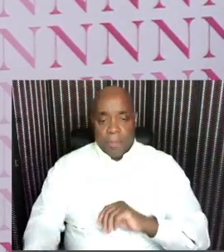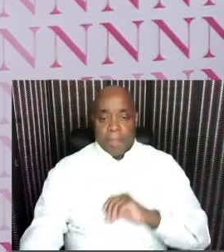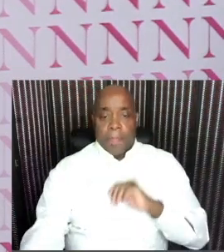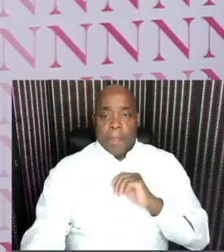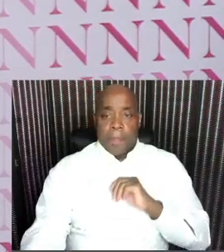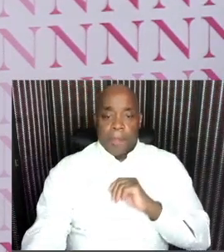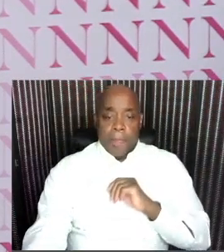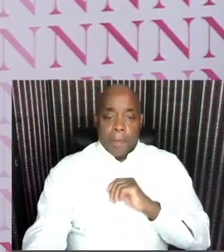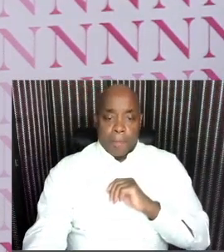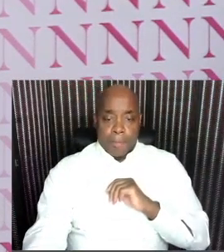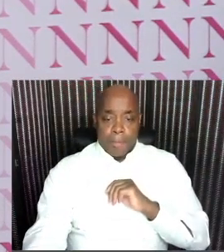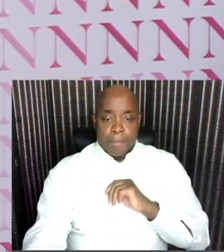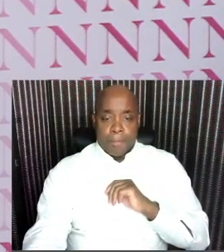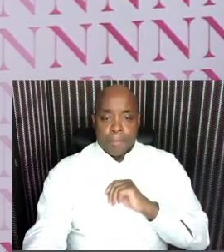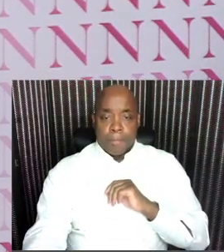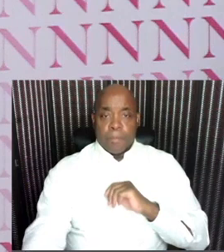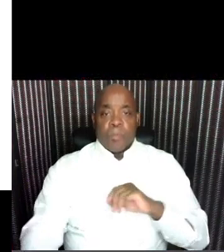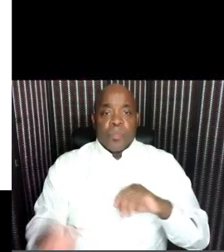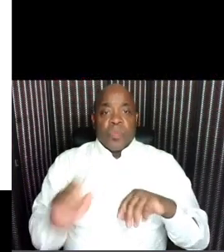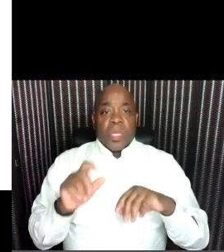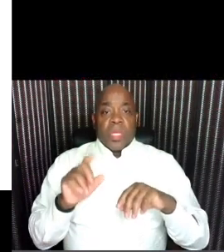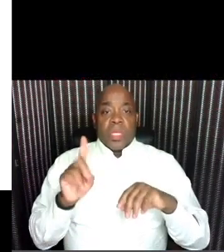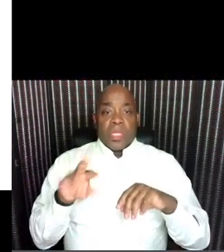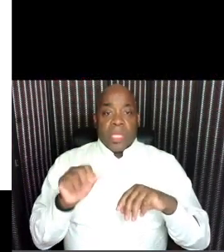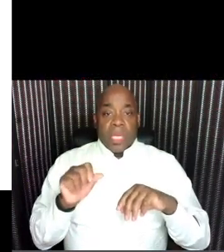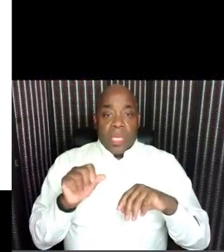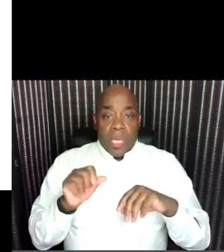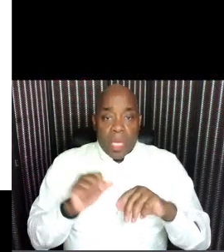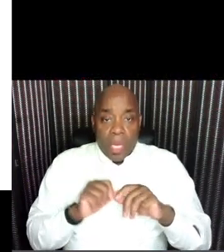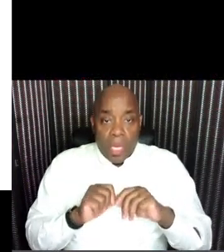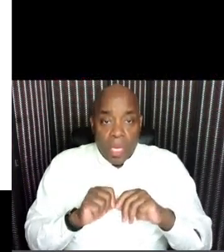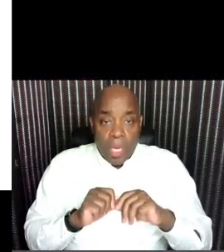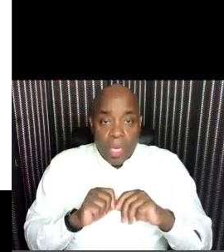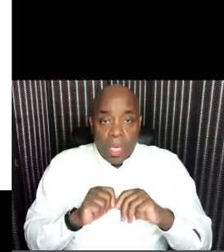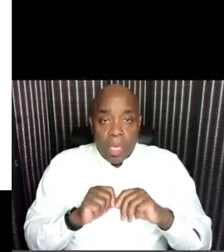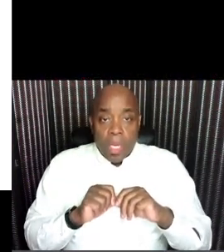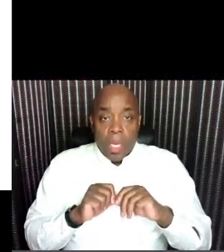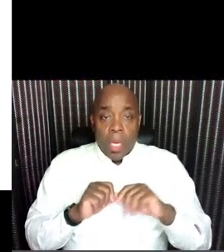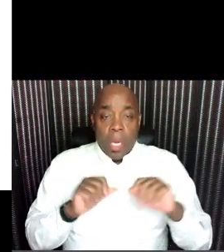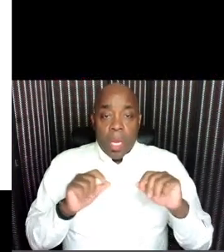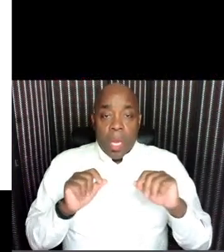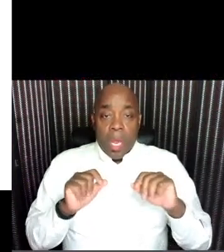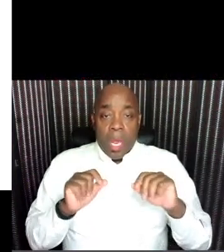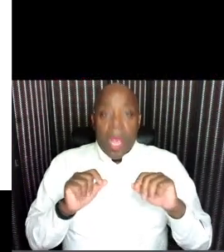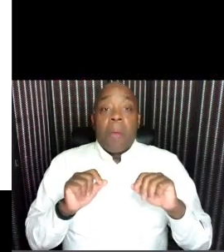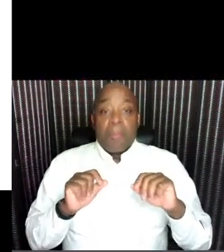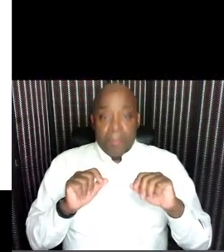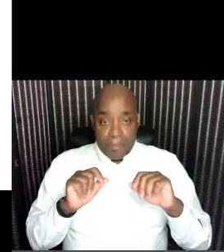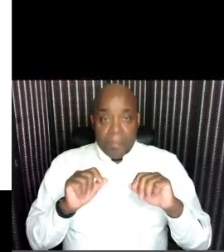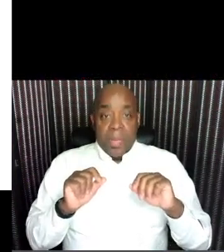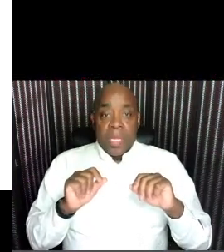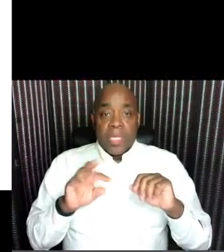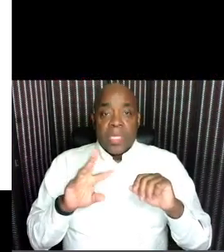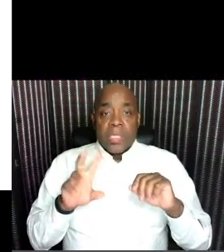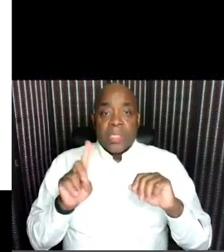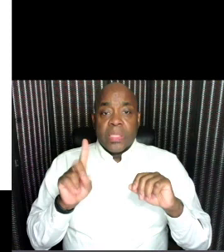The data argument here is important, and one of the things that's increasingly